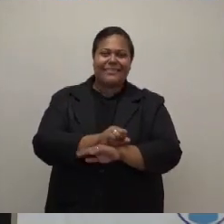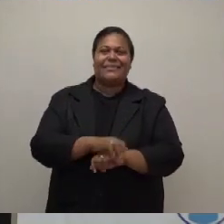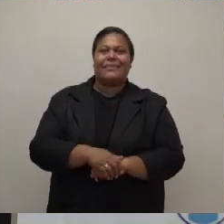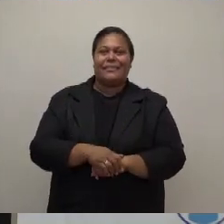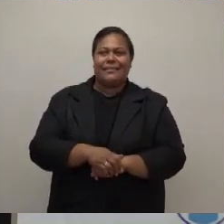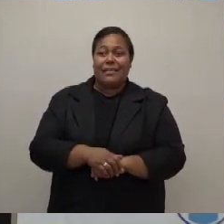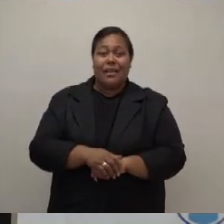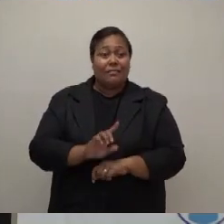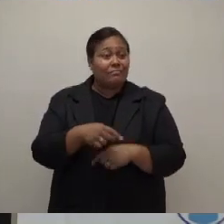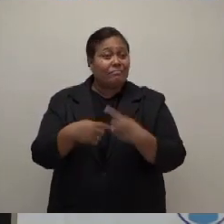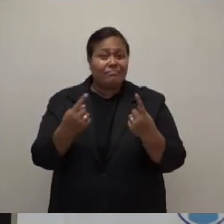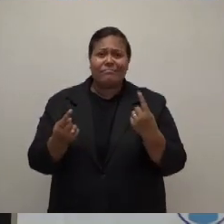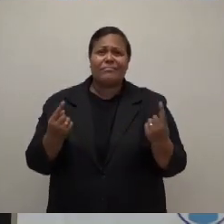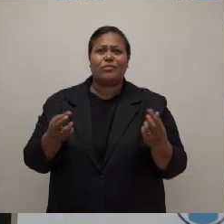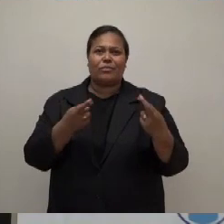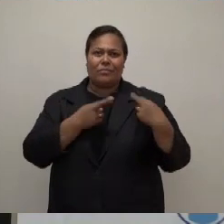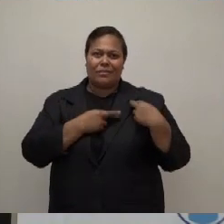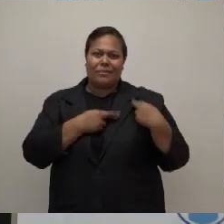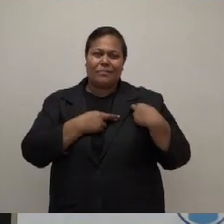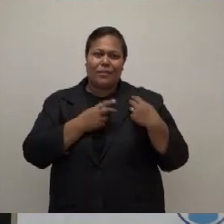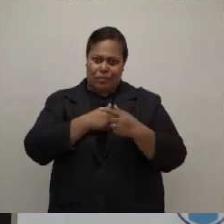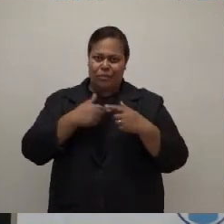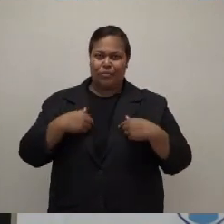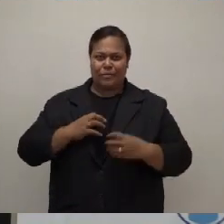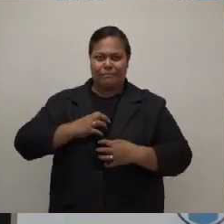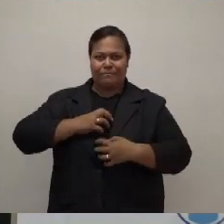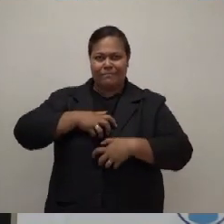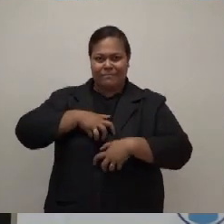other responsible as we adapt to this